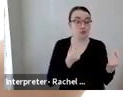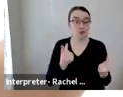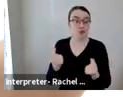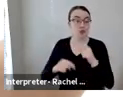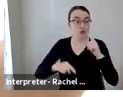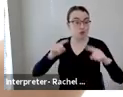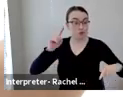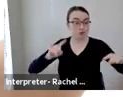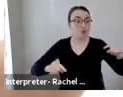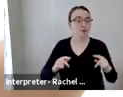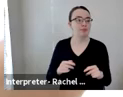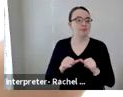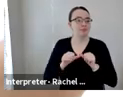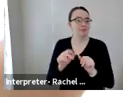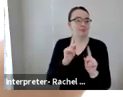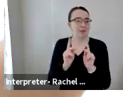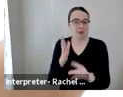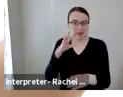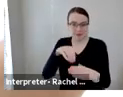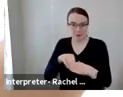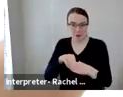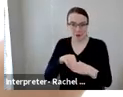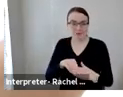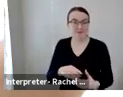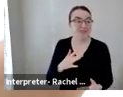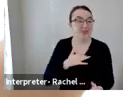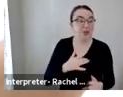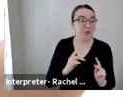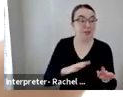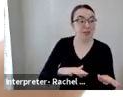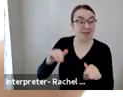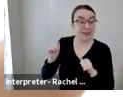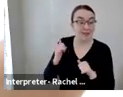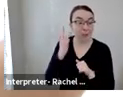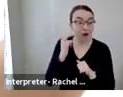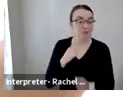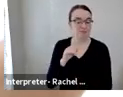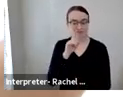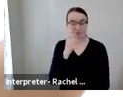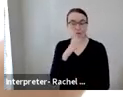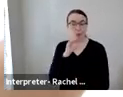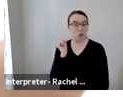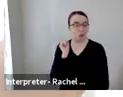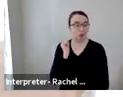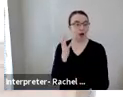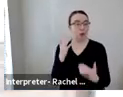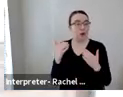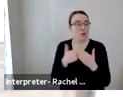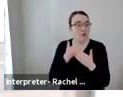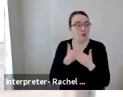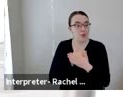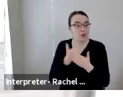people involved. Most people leave companies because they're bored of what they're doing and they want new challenges.